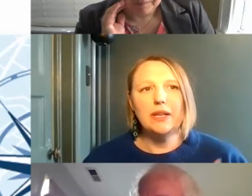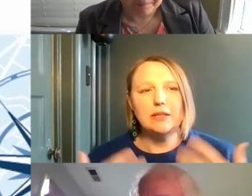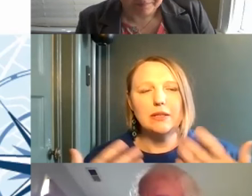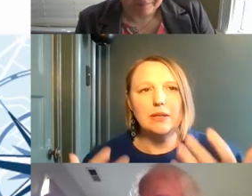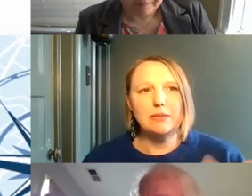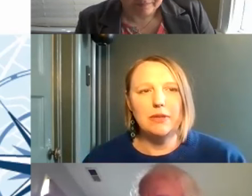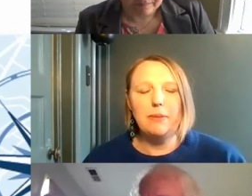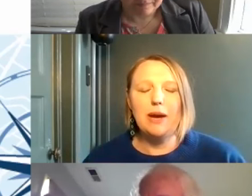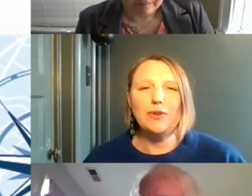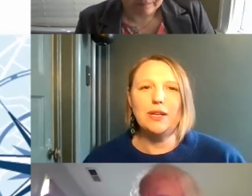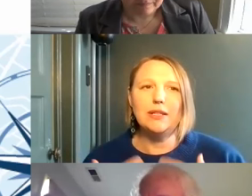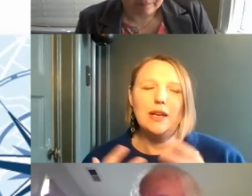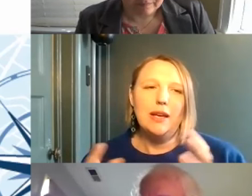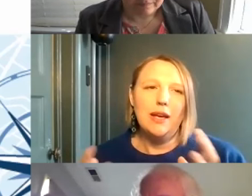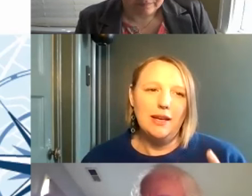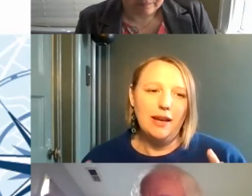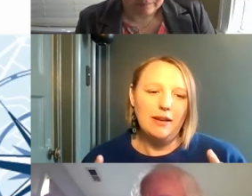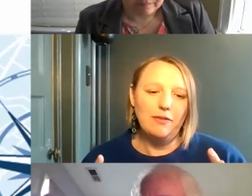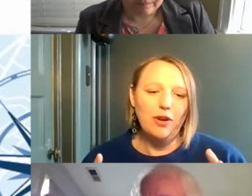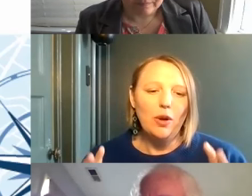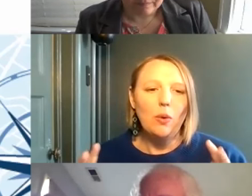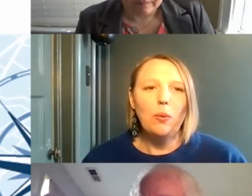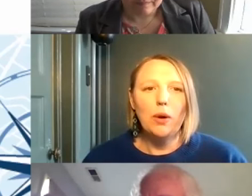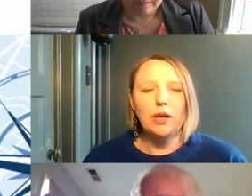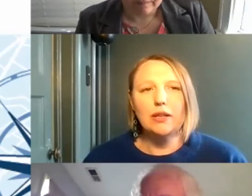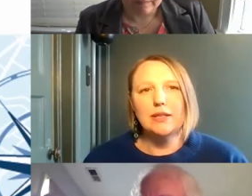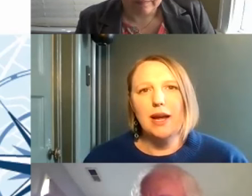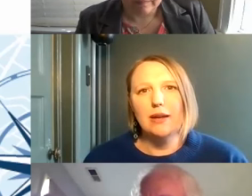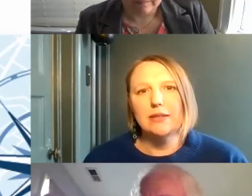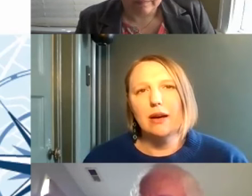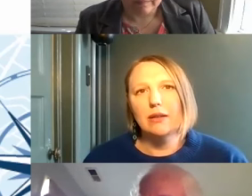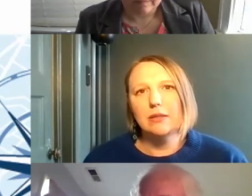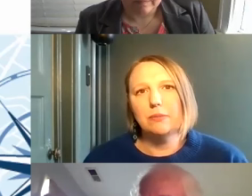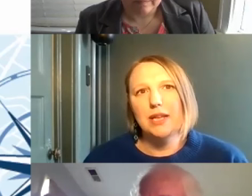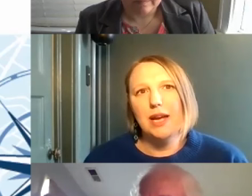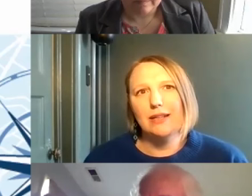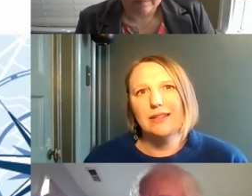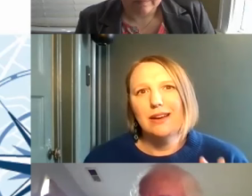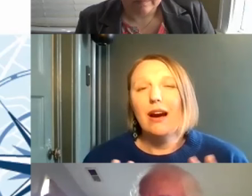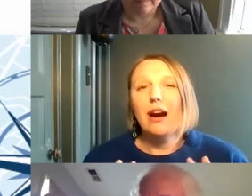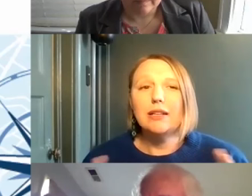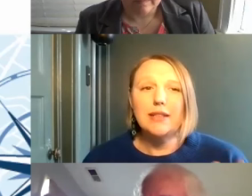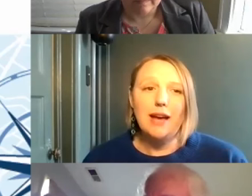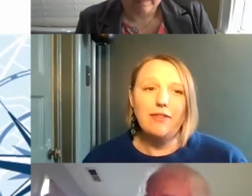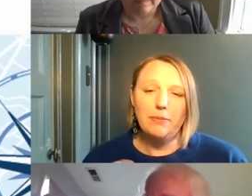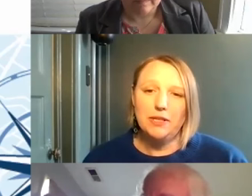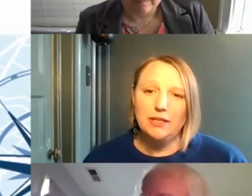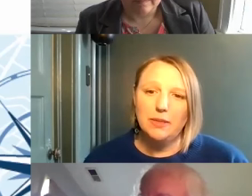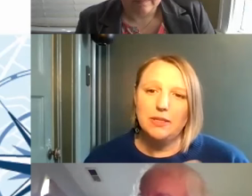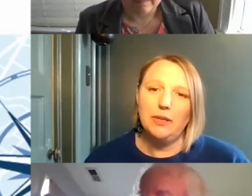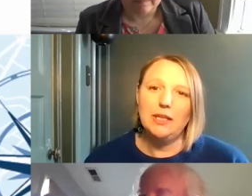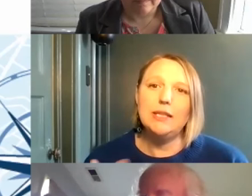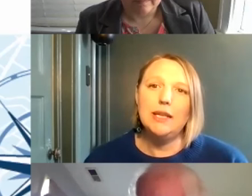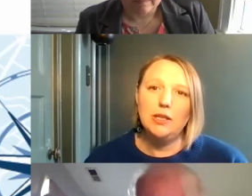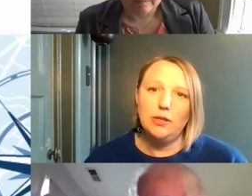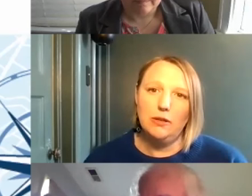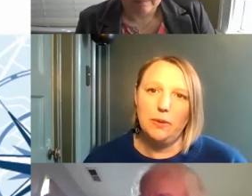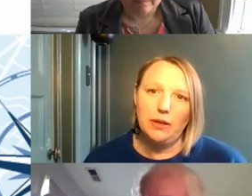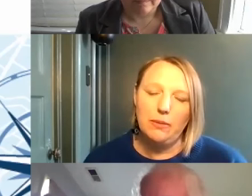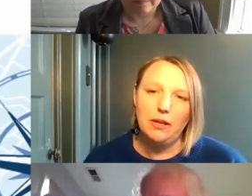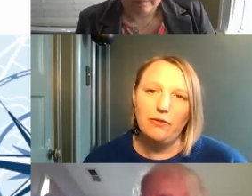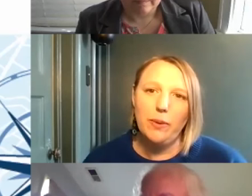also reinstituting some of the boundaries and kind of work styles that also protect our staff and our participants to be able to